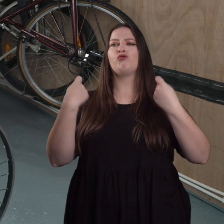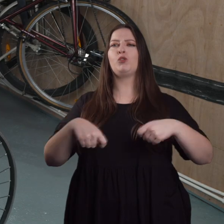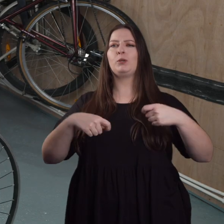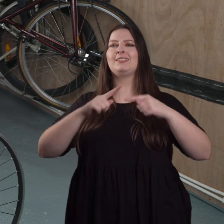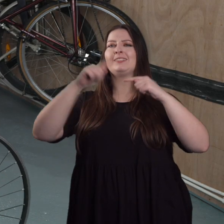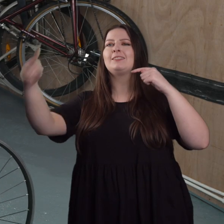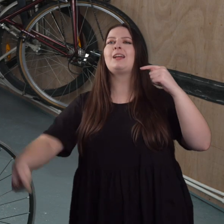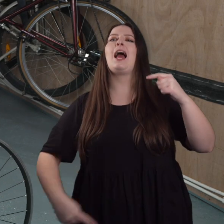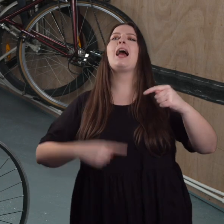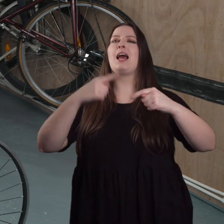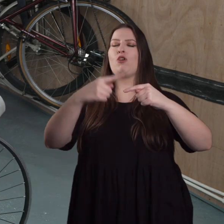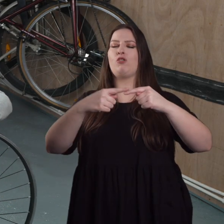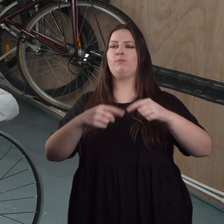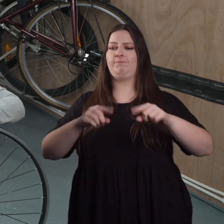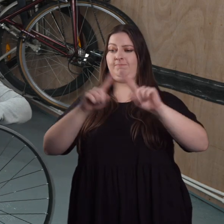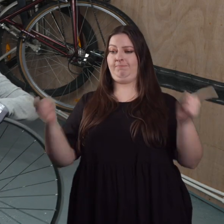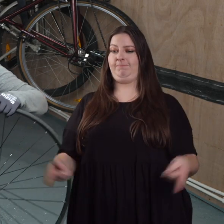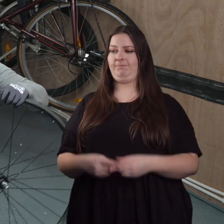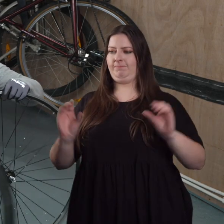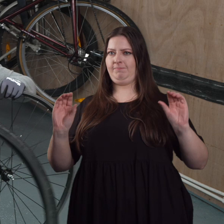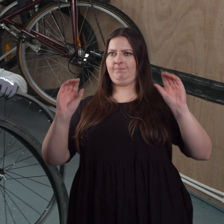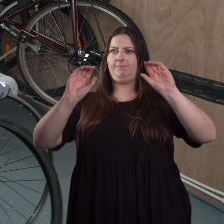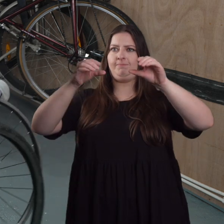With a little air in the tube,